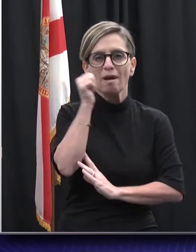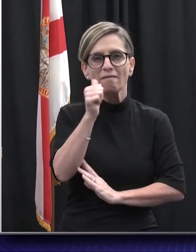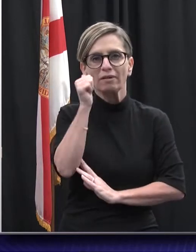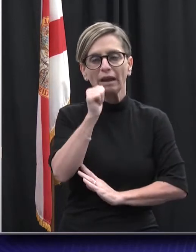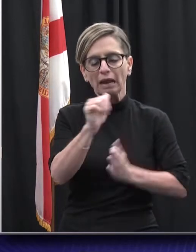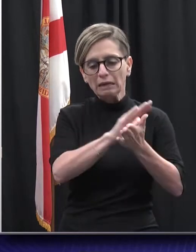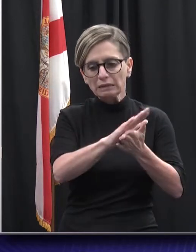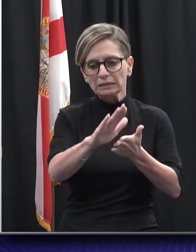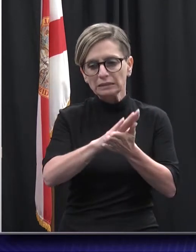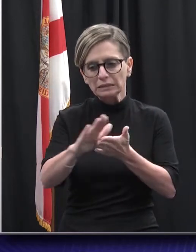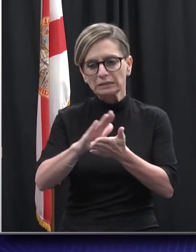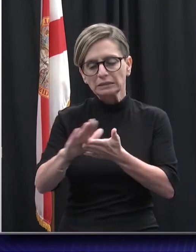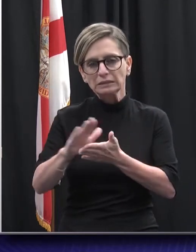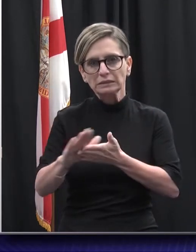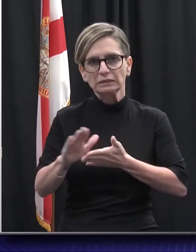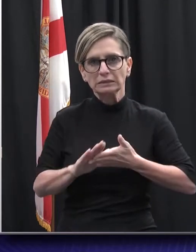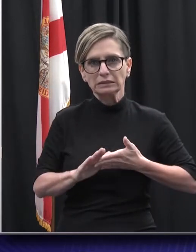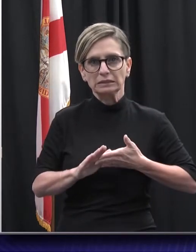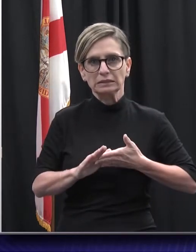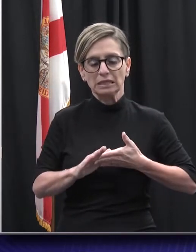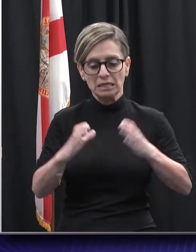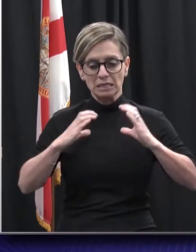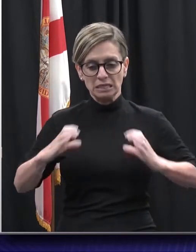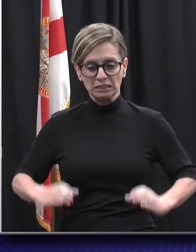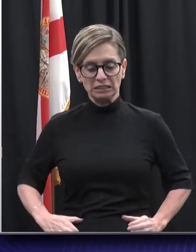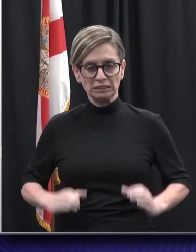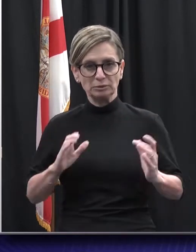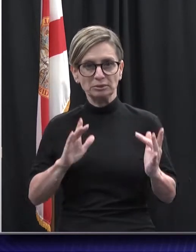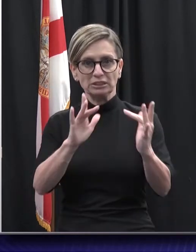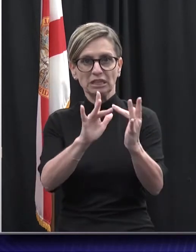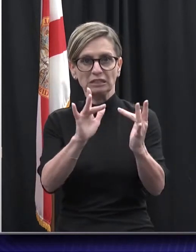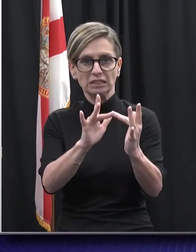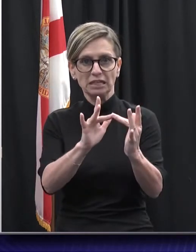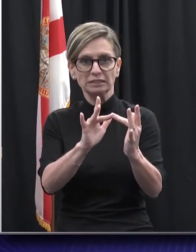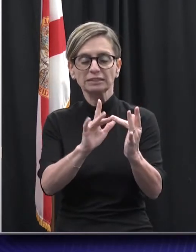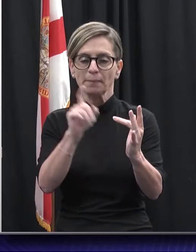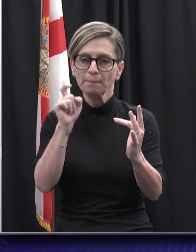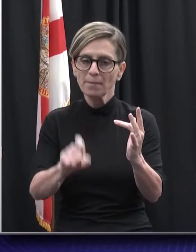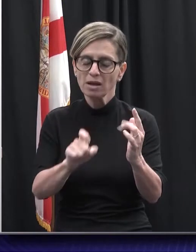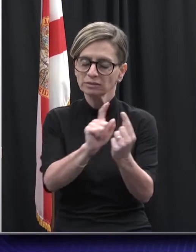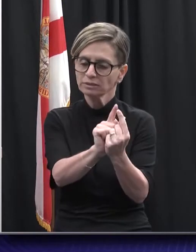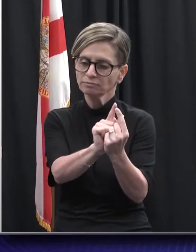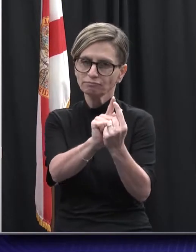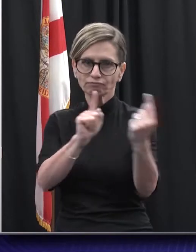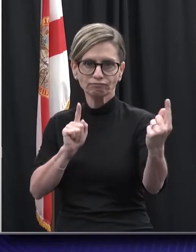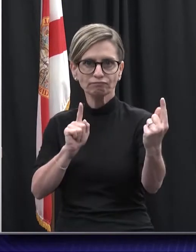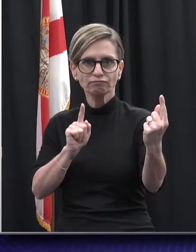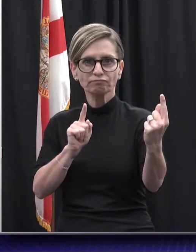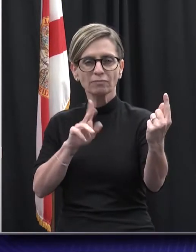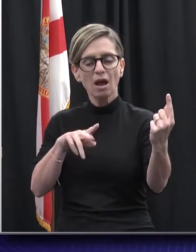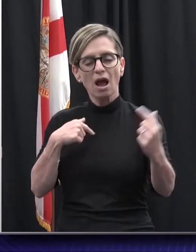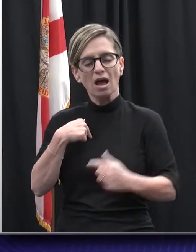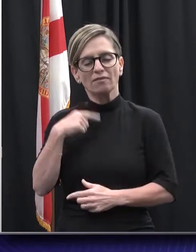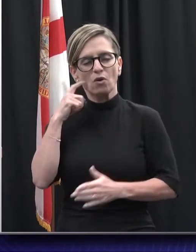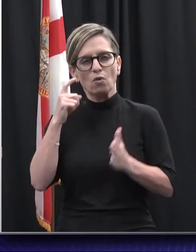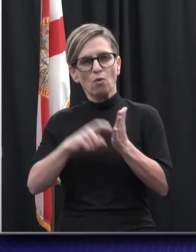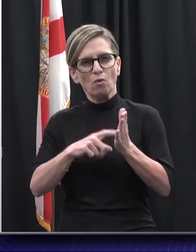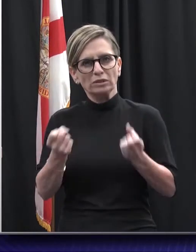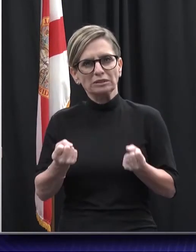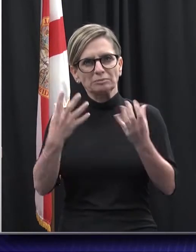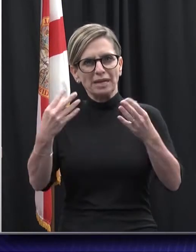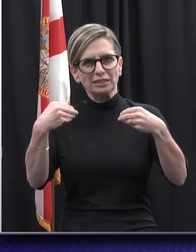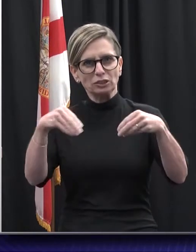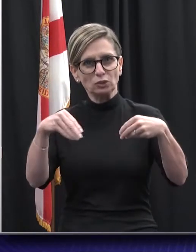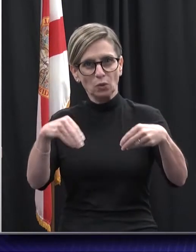Keep your contact with customers at a safe distance. I've seen a number of stores now that have